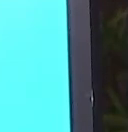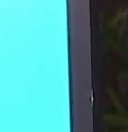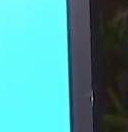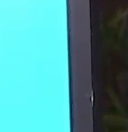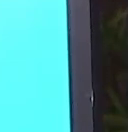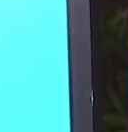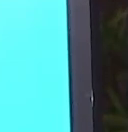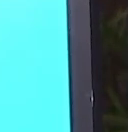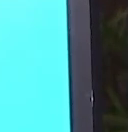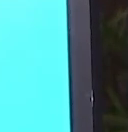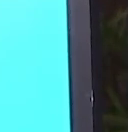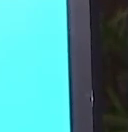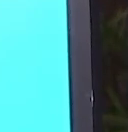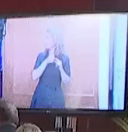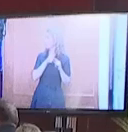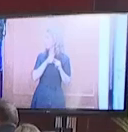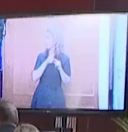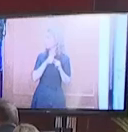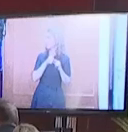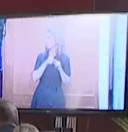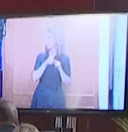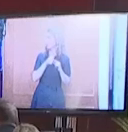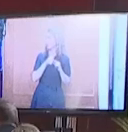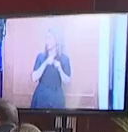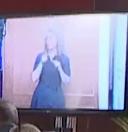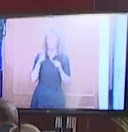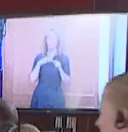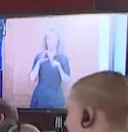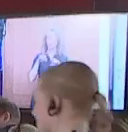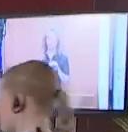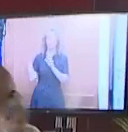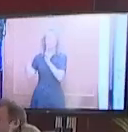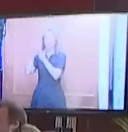I'll pass to yourself, and then I'll come over to this side because there's a group, okay? Yeah, please.